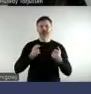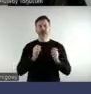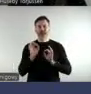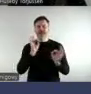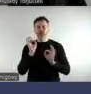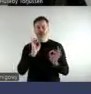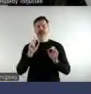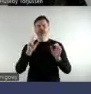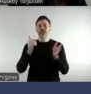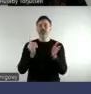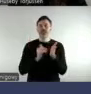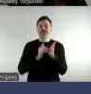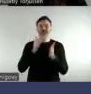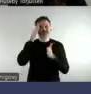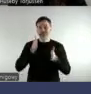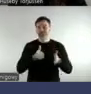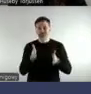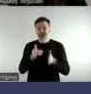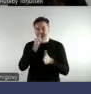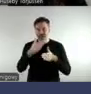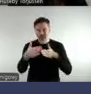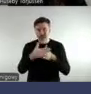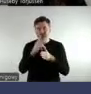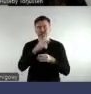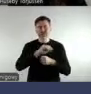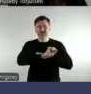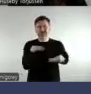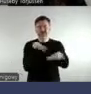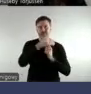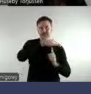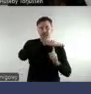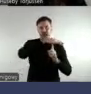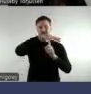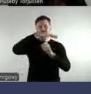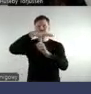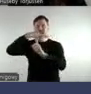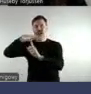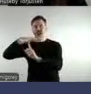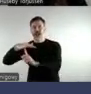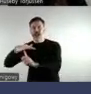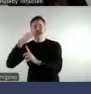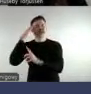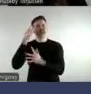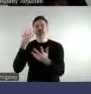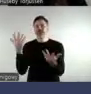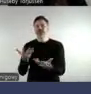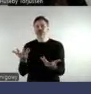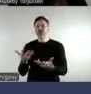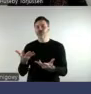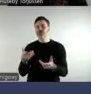the road authorities to see where is it possible to get people in and out. And